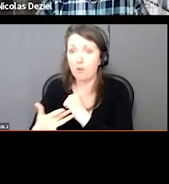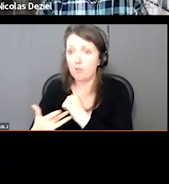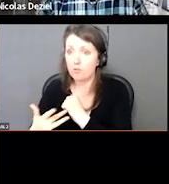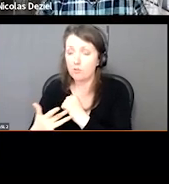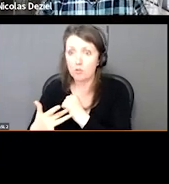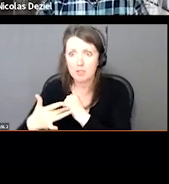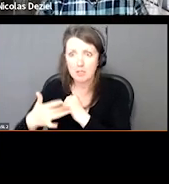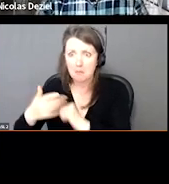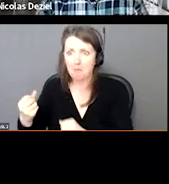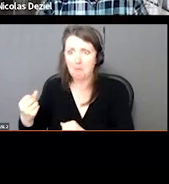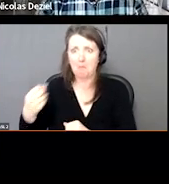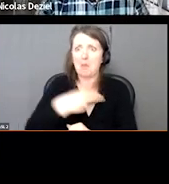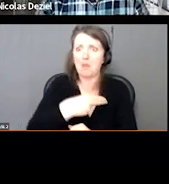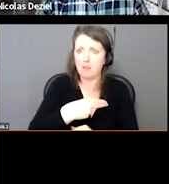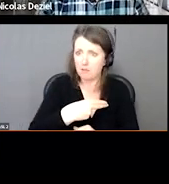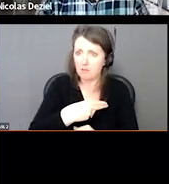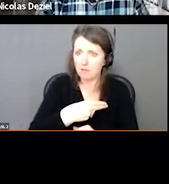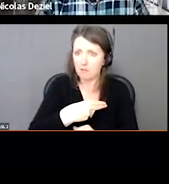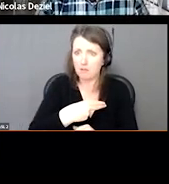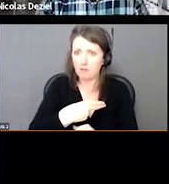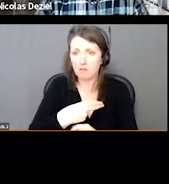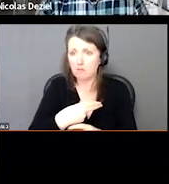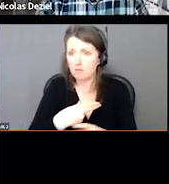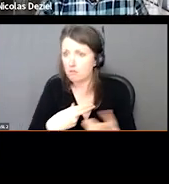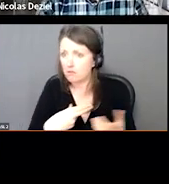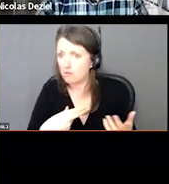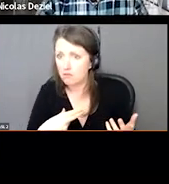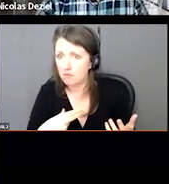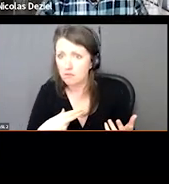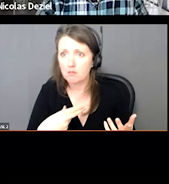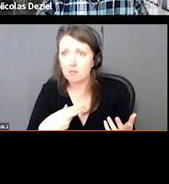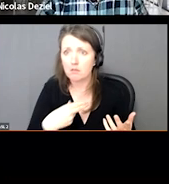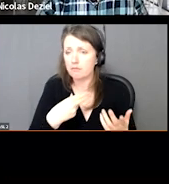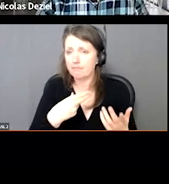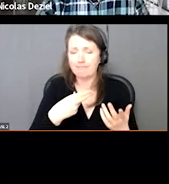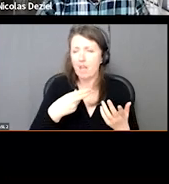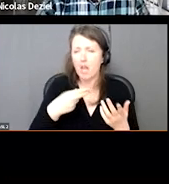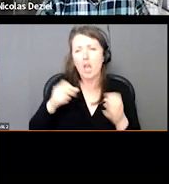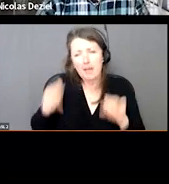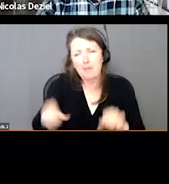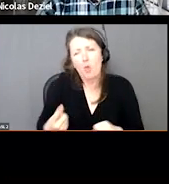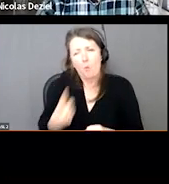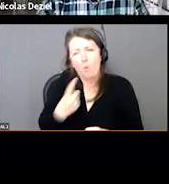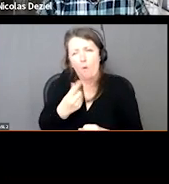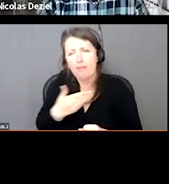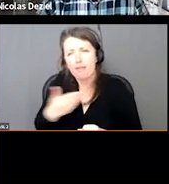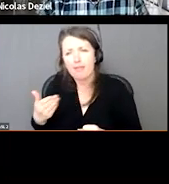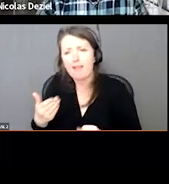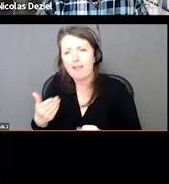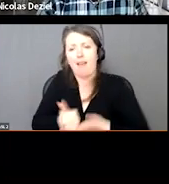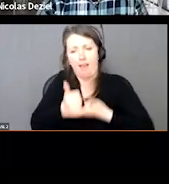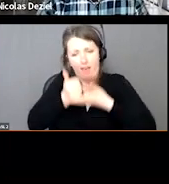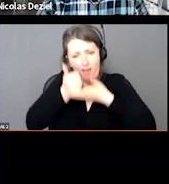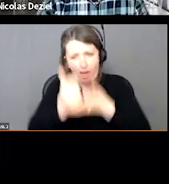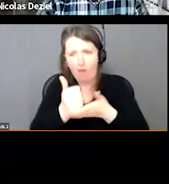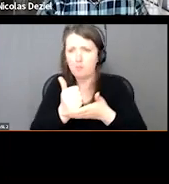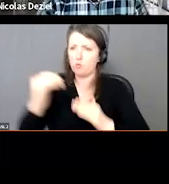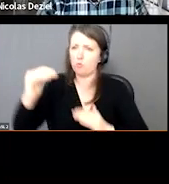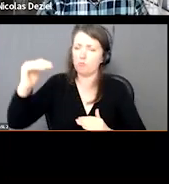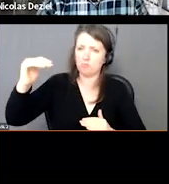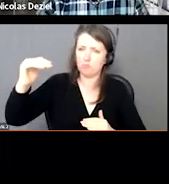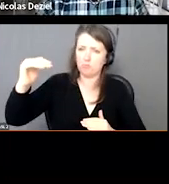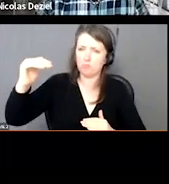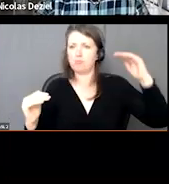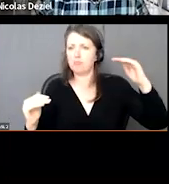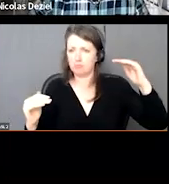like that. So, I mean, the IP could be the competitive edge that's really going to set one